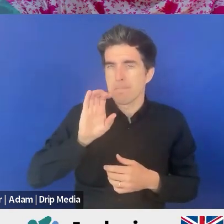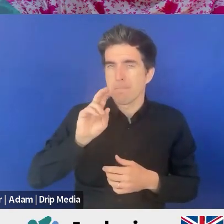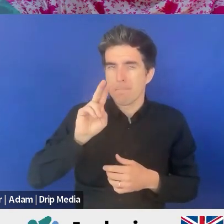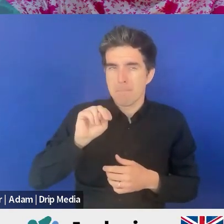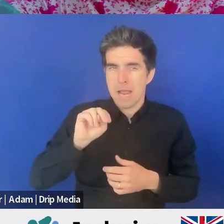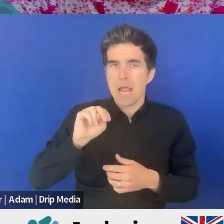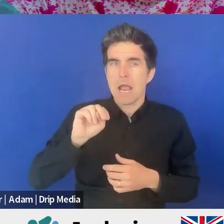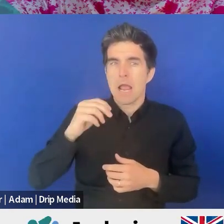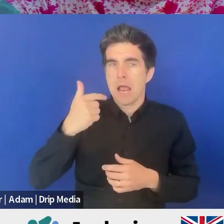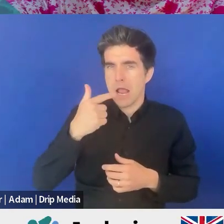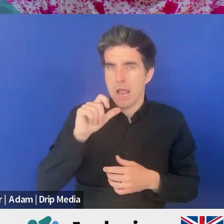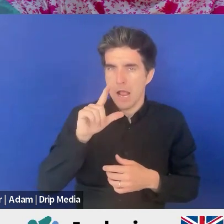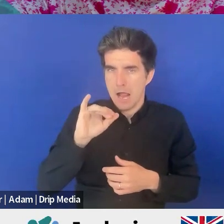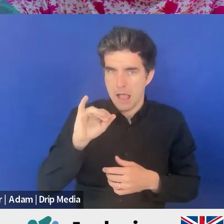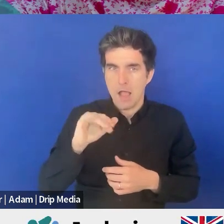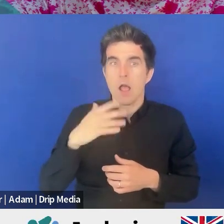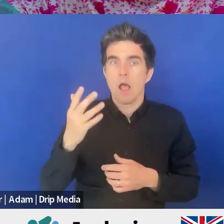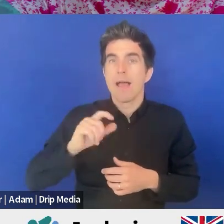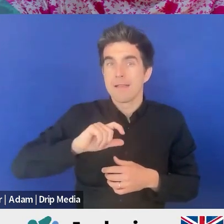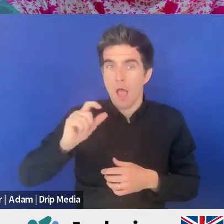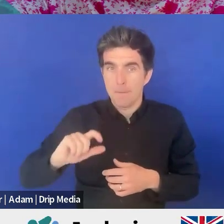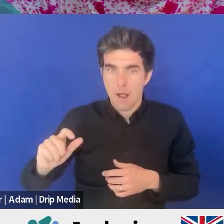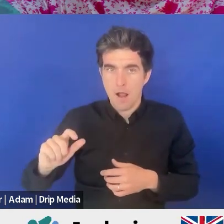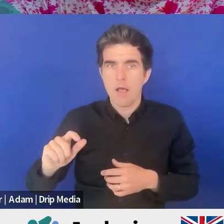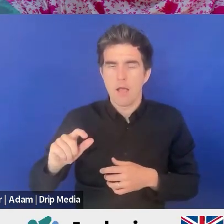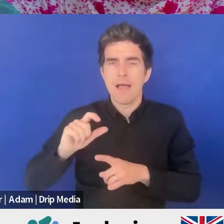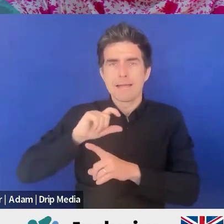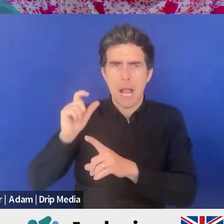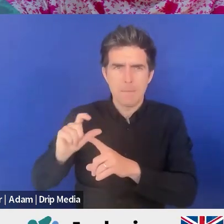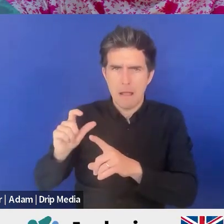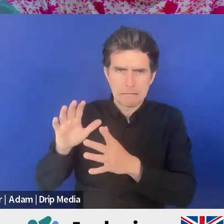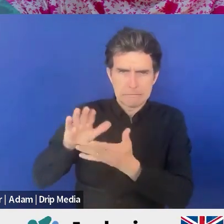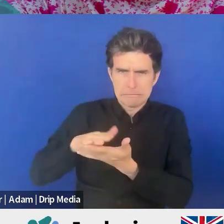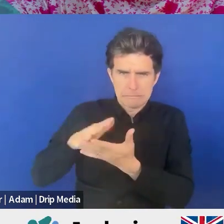in Zoom, please click interpretation button and click on the language you would like to hear.